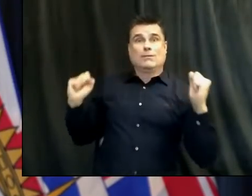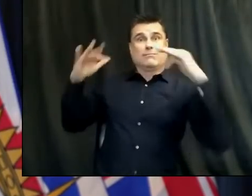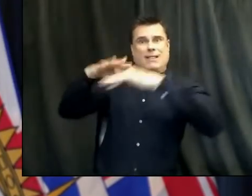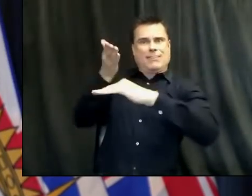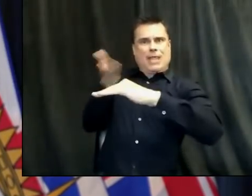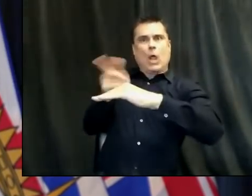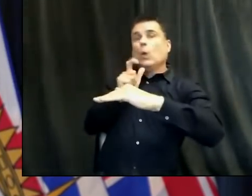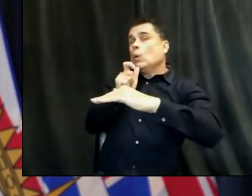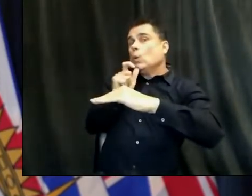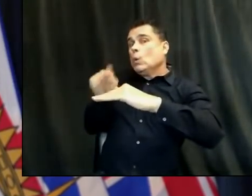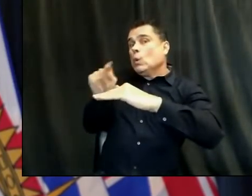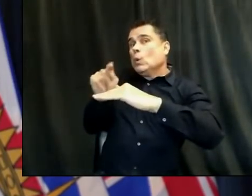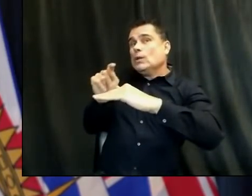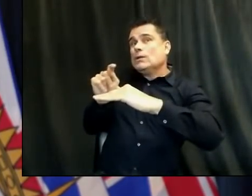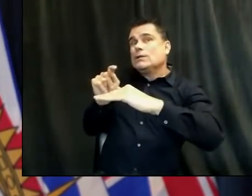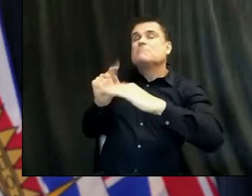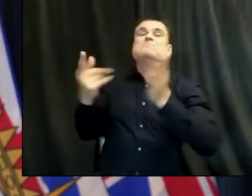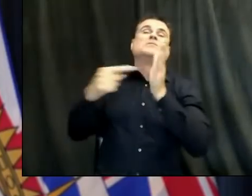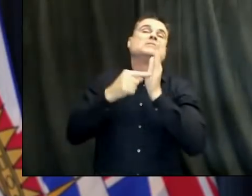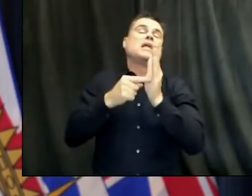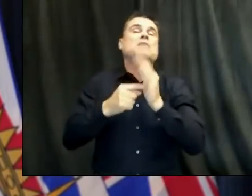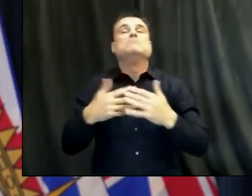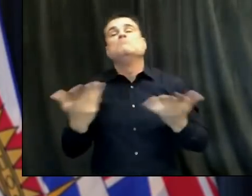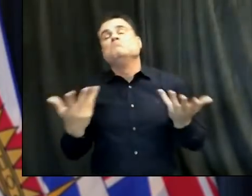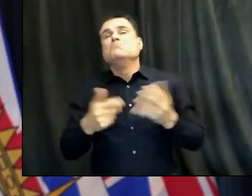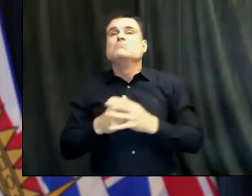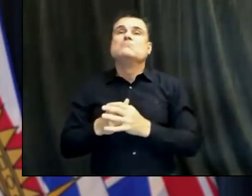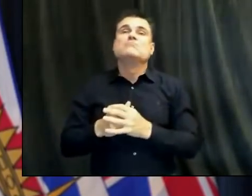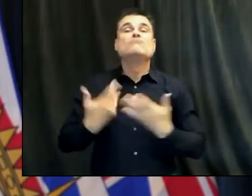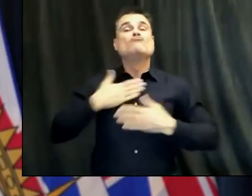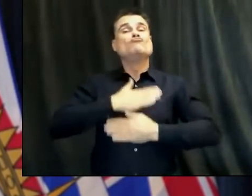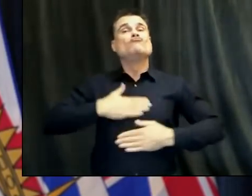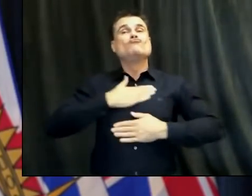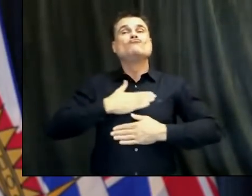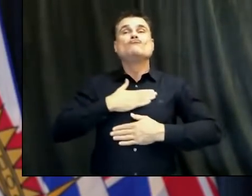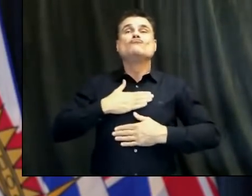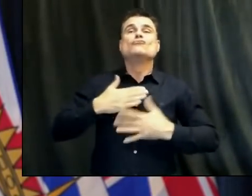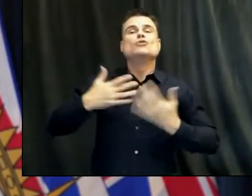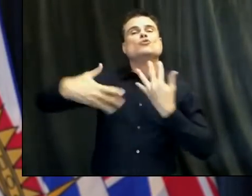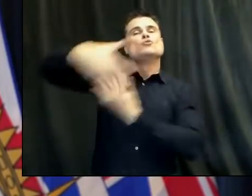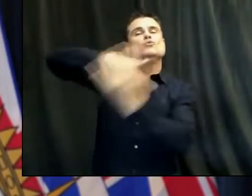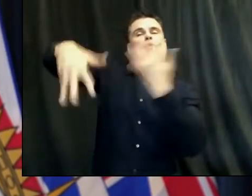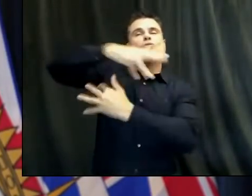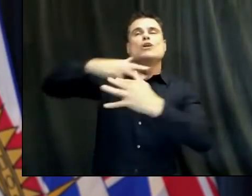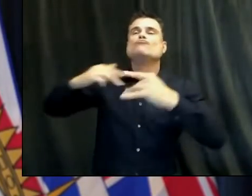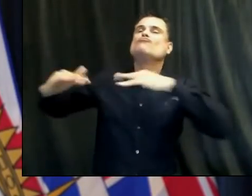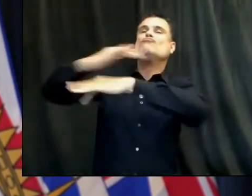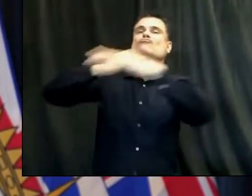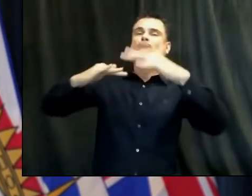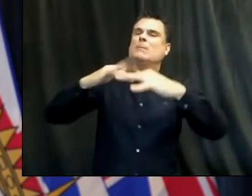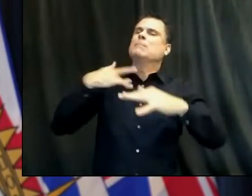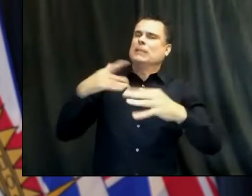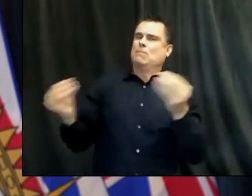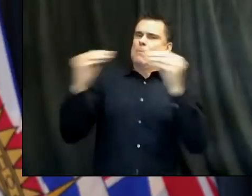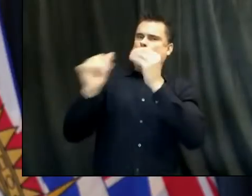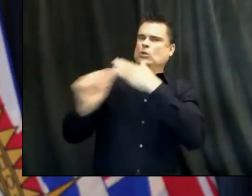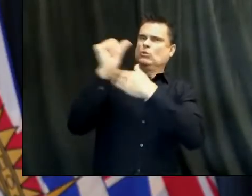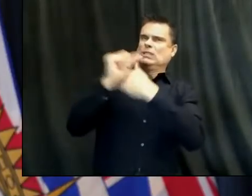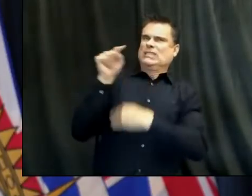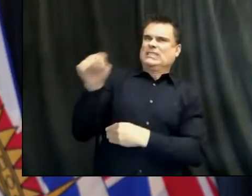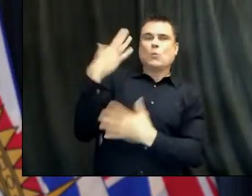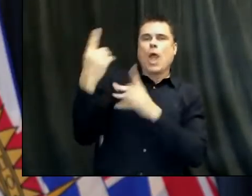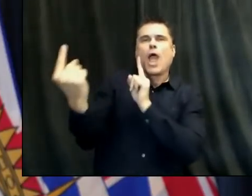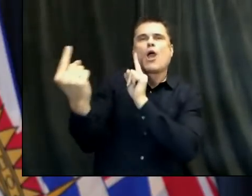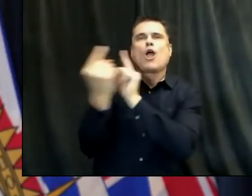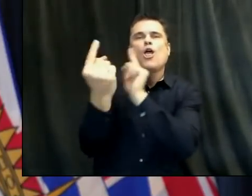that social gatherings are much riskier because it's hard for us to resist that need to be close to people that